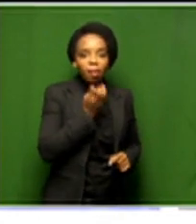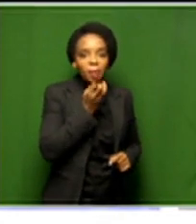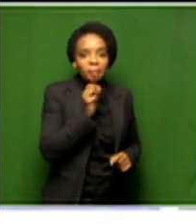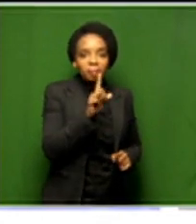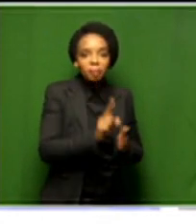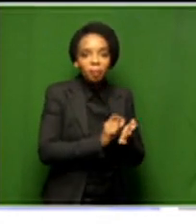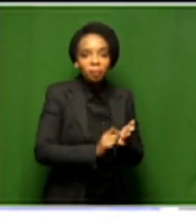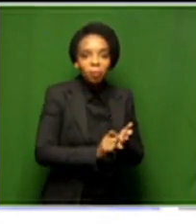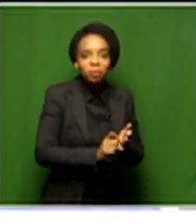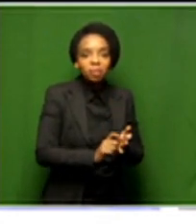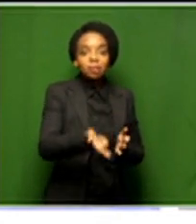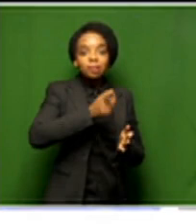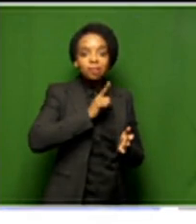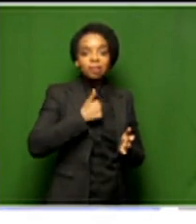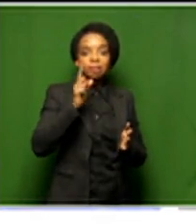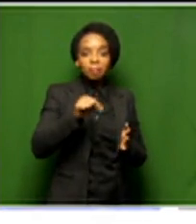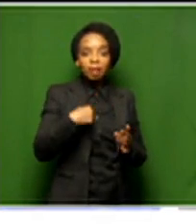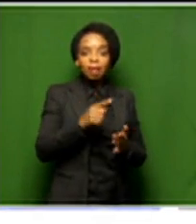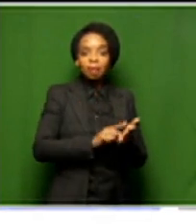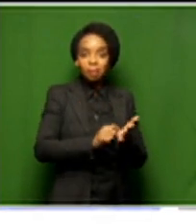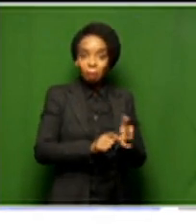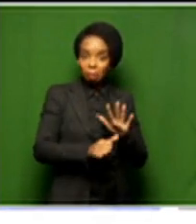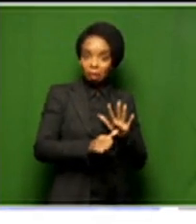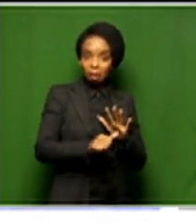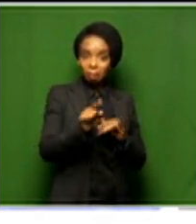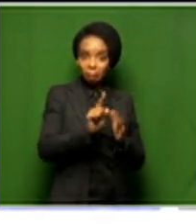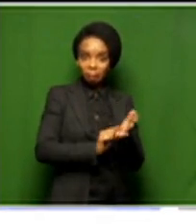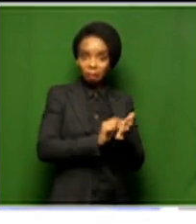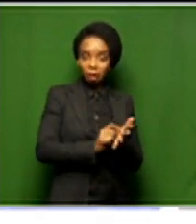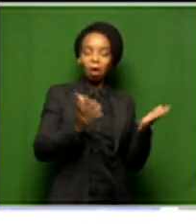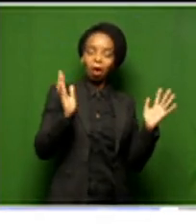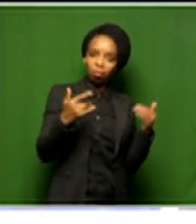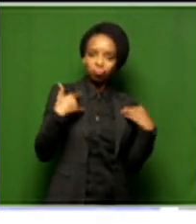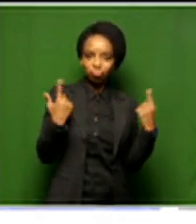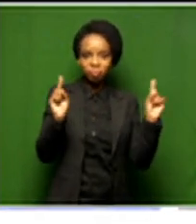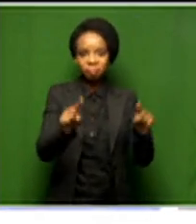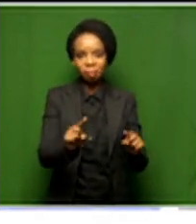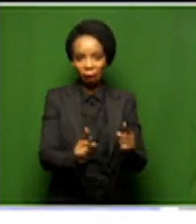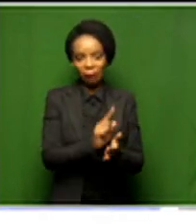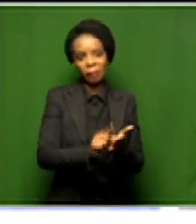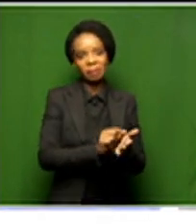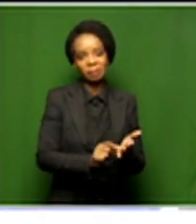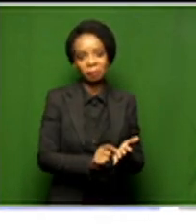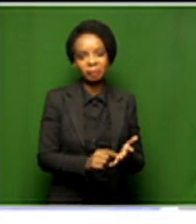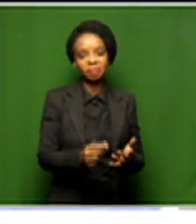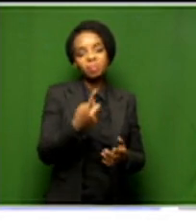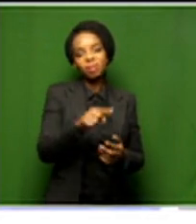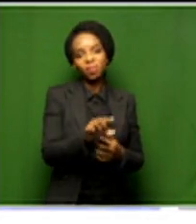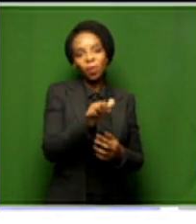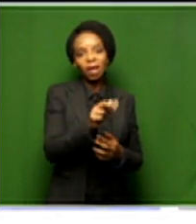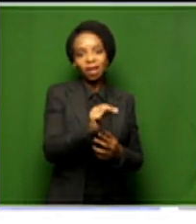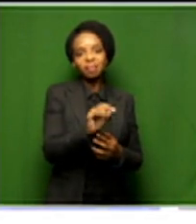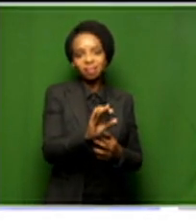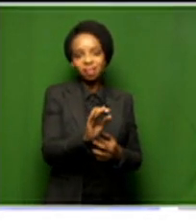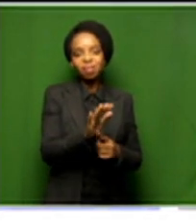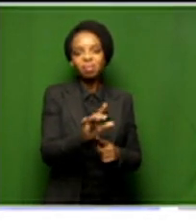they admire telling them to vote, reminding them about the importance of voting. It's even better that for the ANC actually, that these are